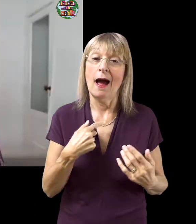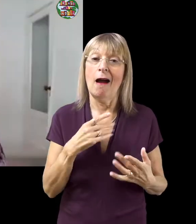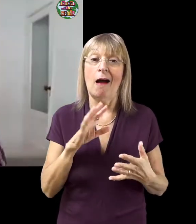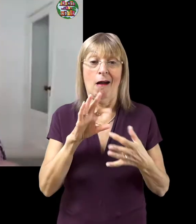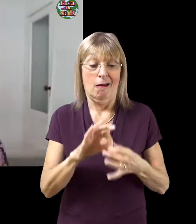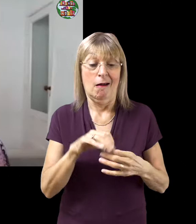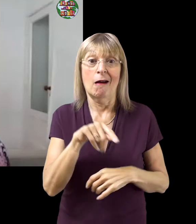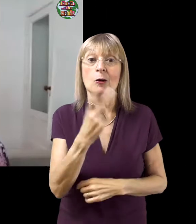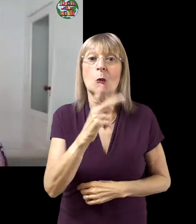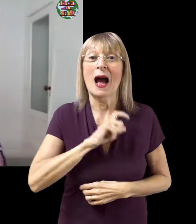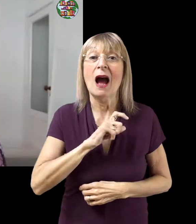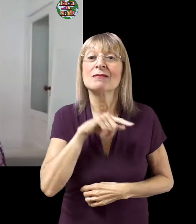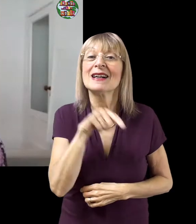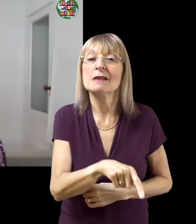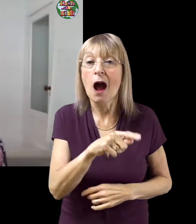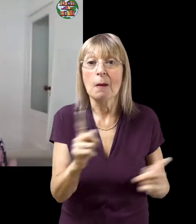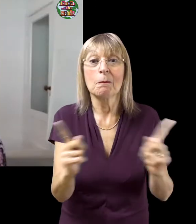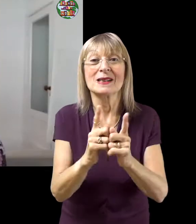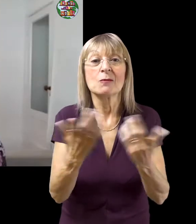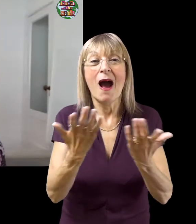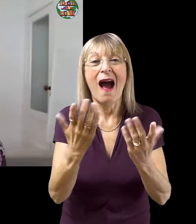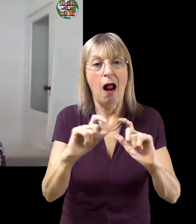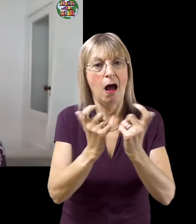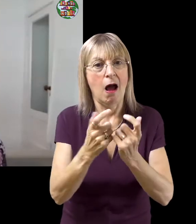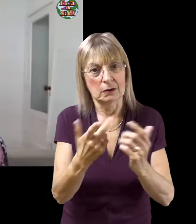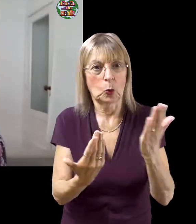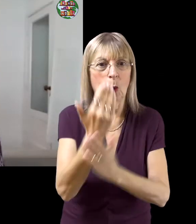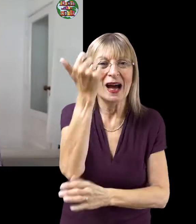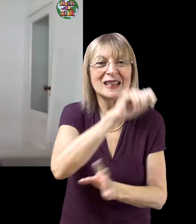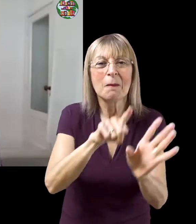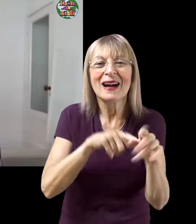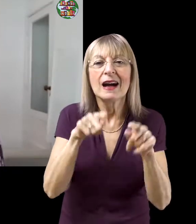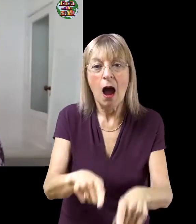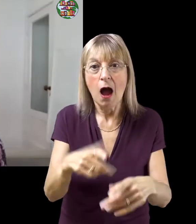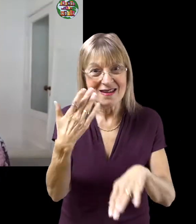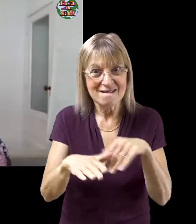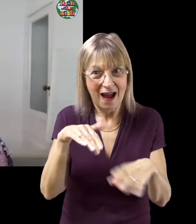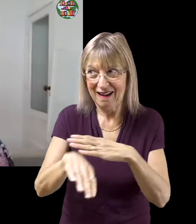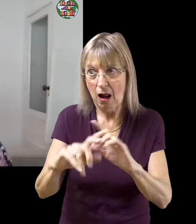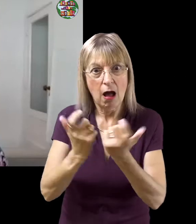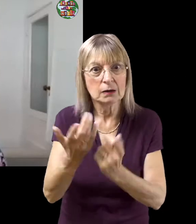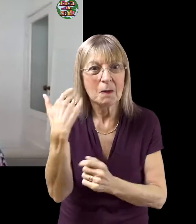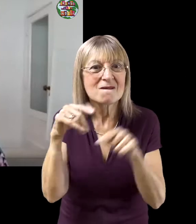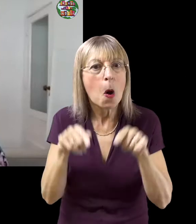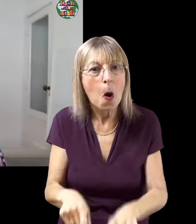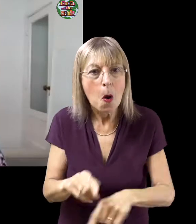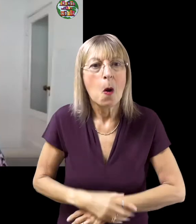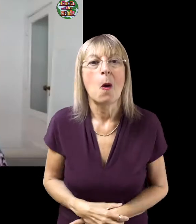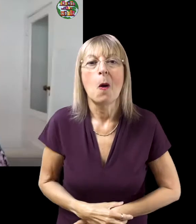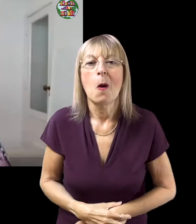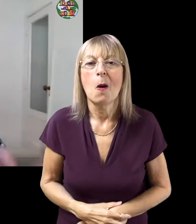We meet the characters when they first meet in class. It's the new school year,